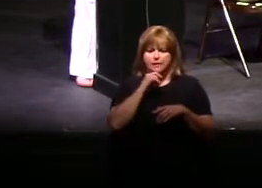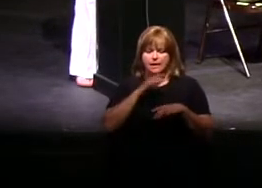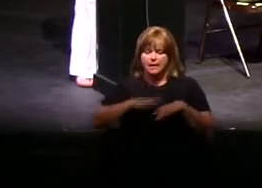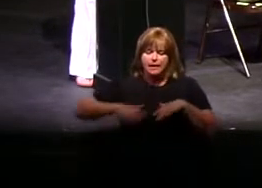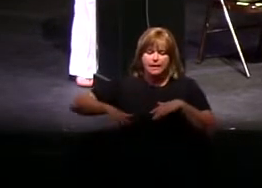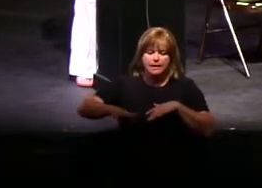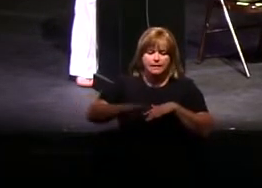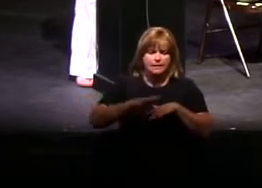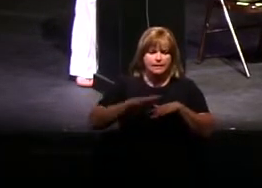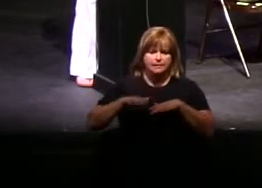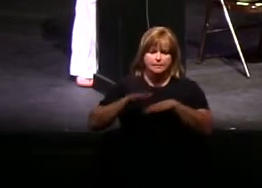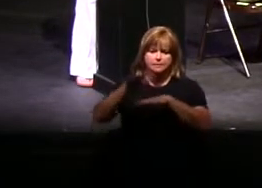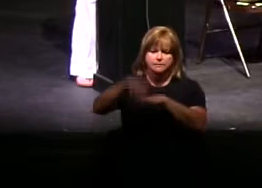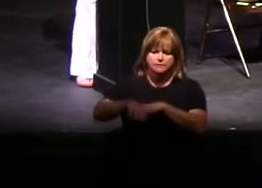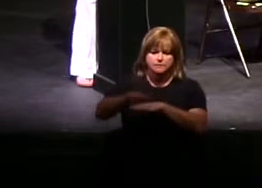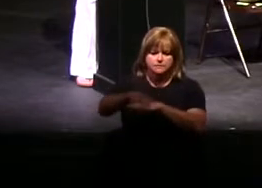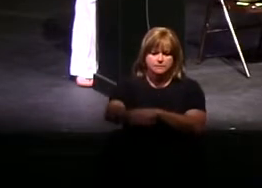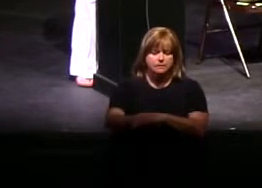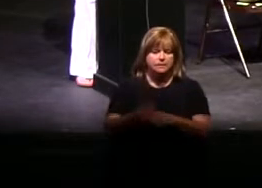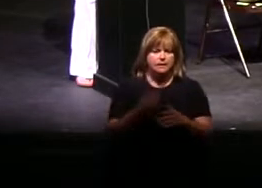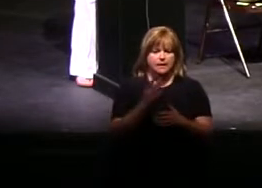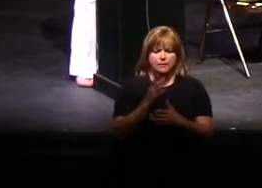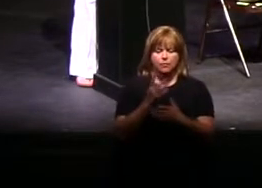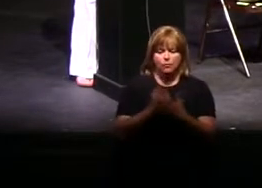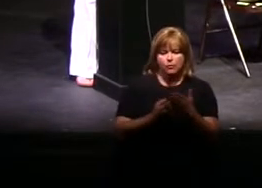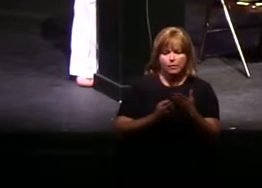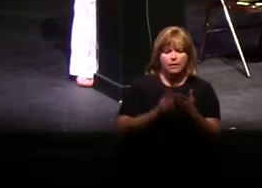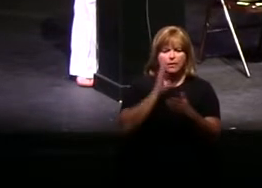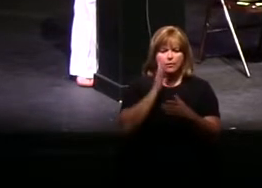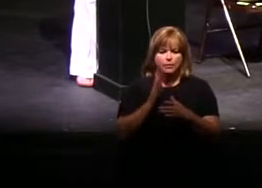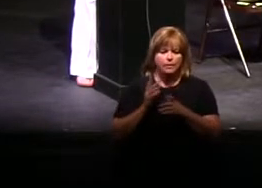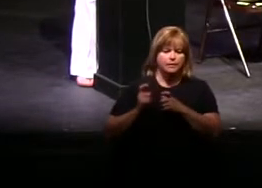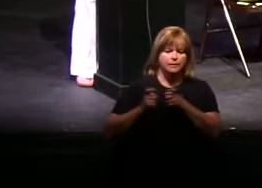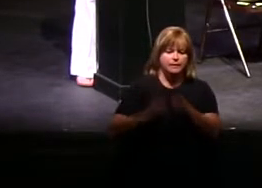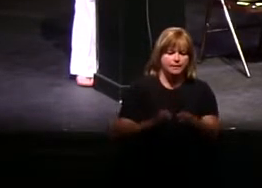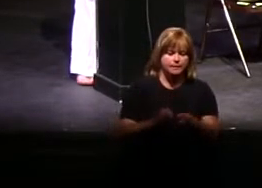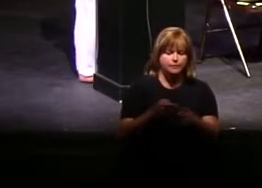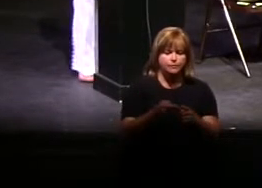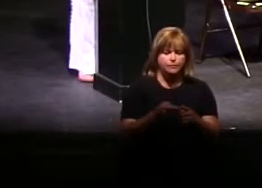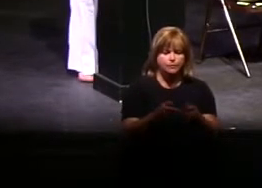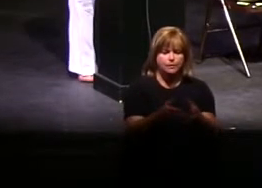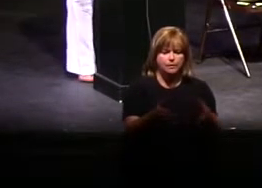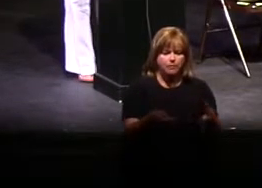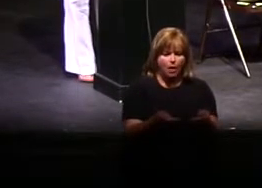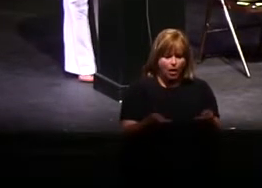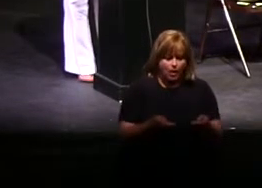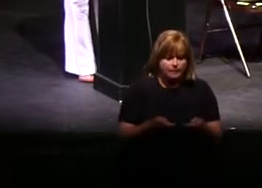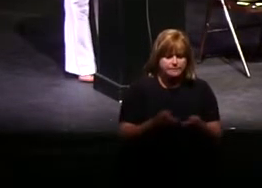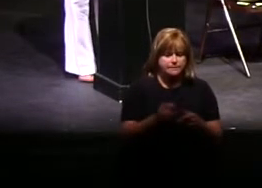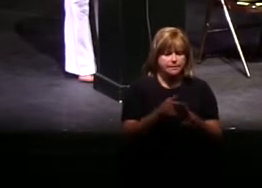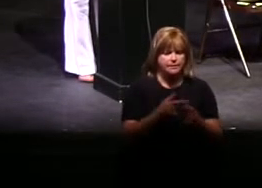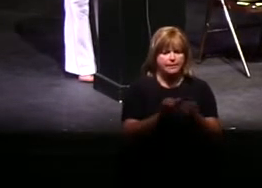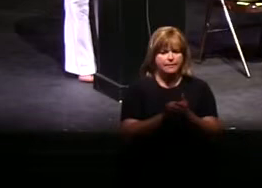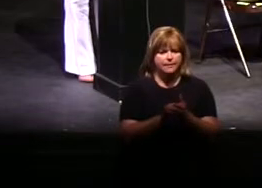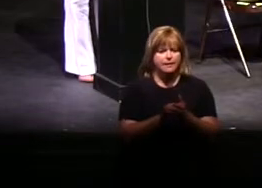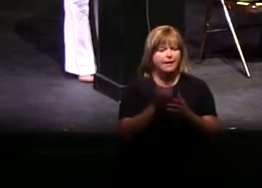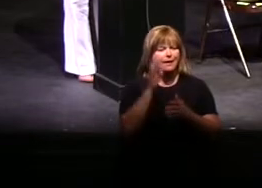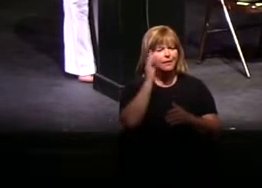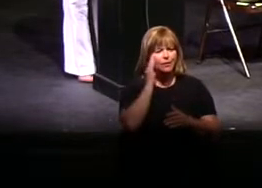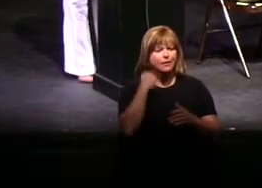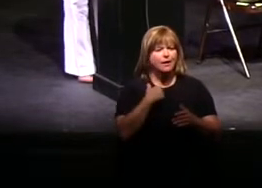wells, and seeps that sometimes feed the smallest of ponds, I realized what I was feeling was a kind of